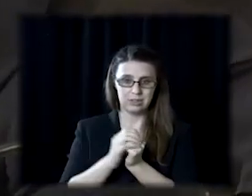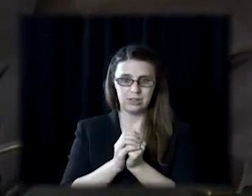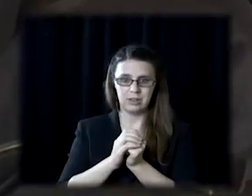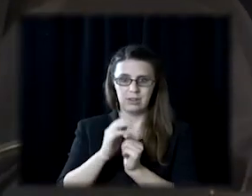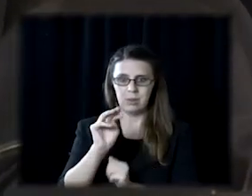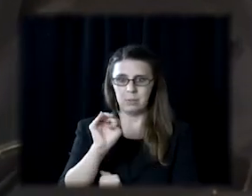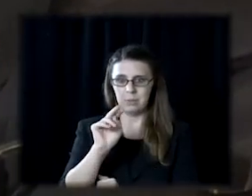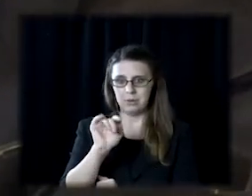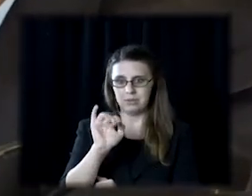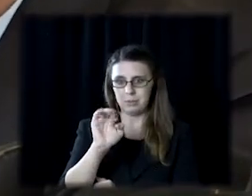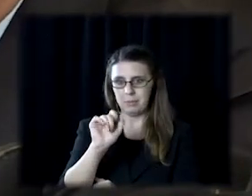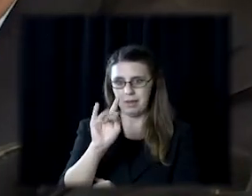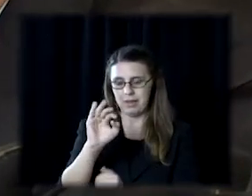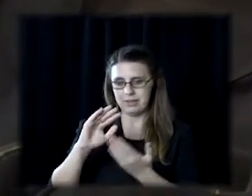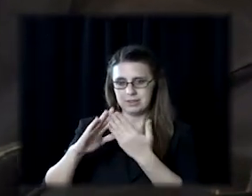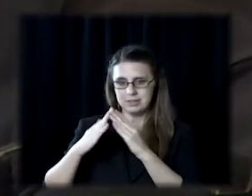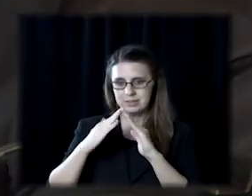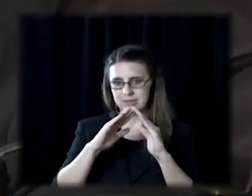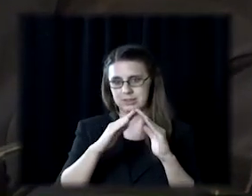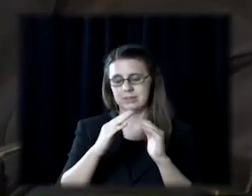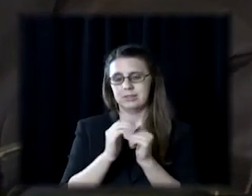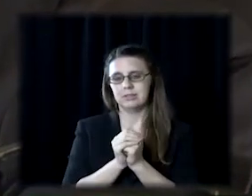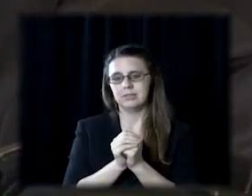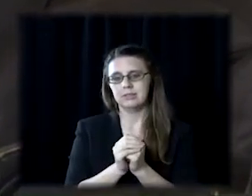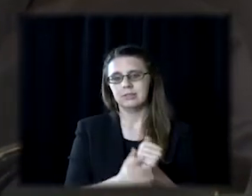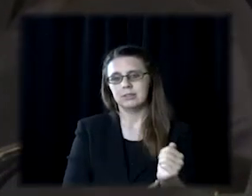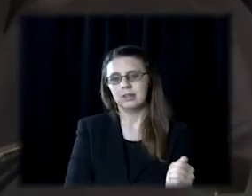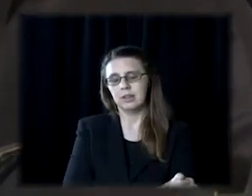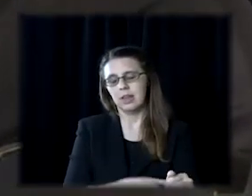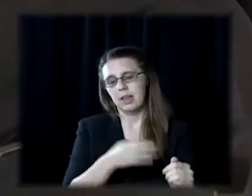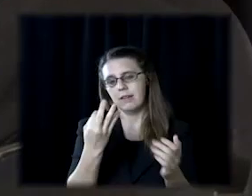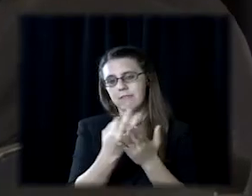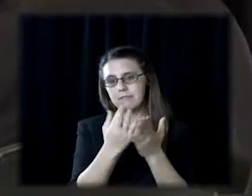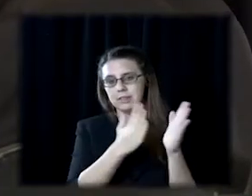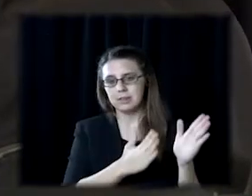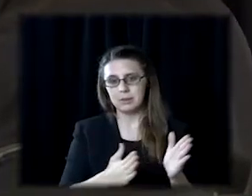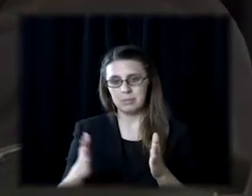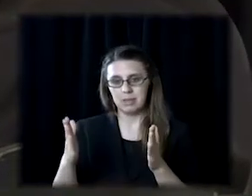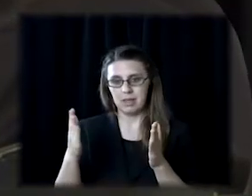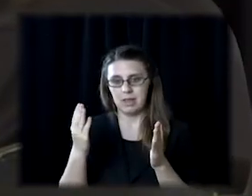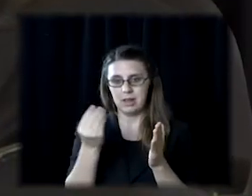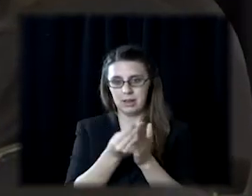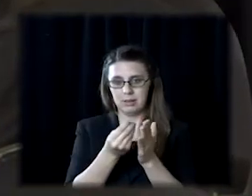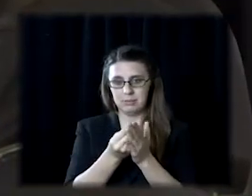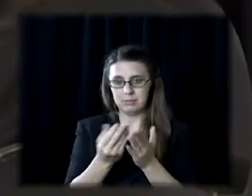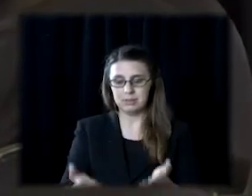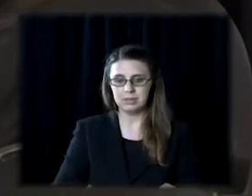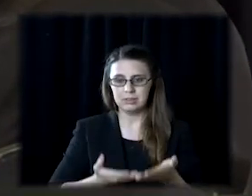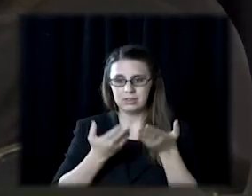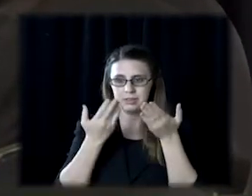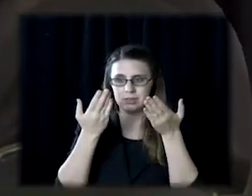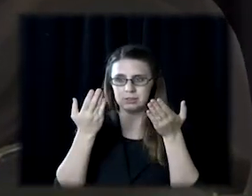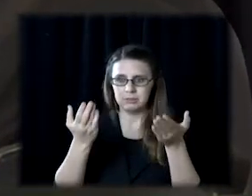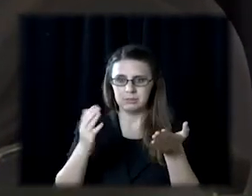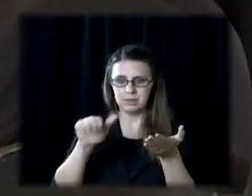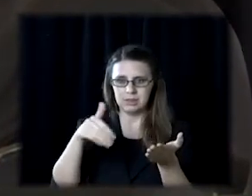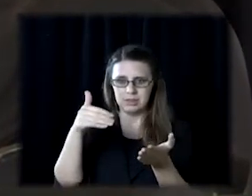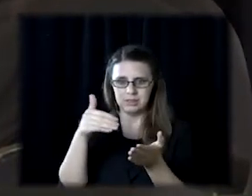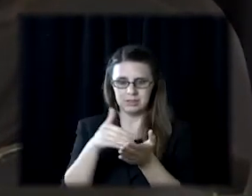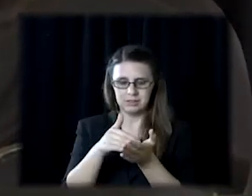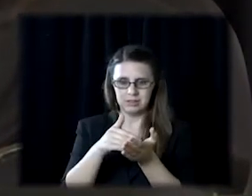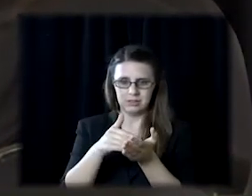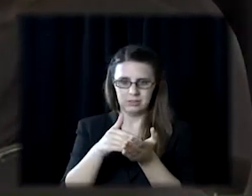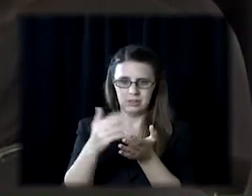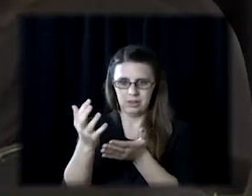municipalities as covered territorial instrumentalities and fiscal plan and budget submission by the Centro de Recaudación de Ingresos Municipales,